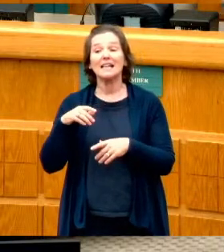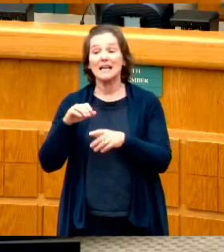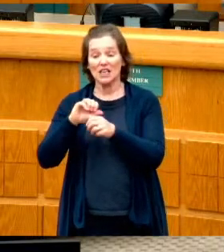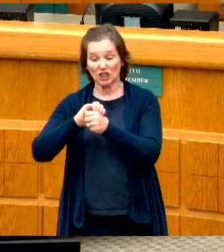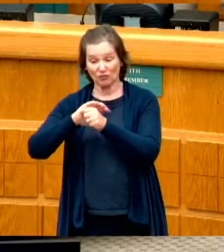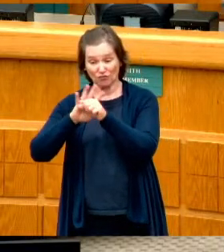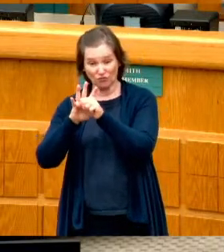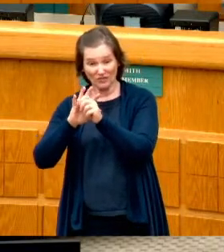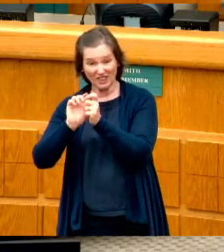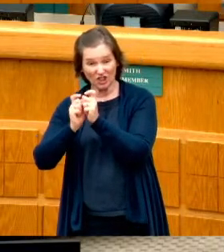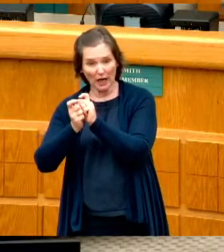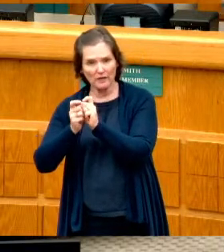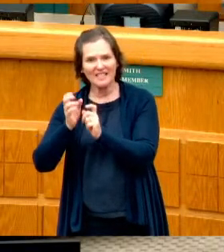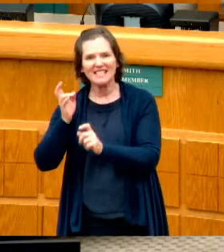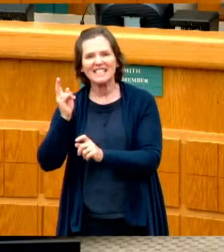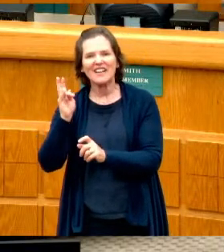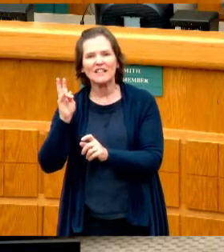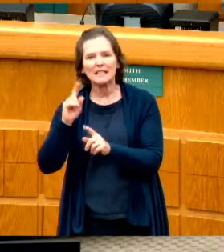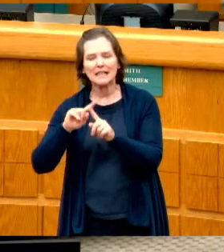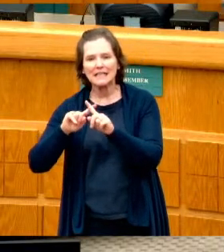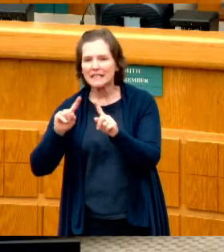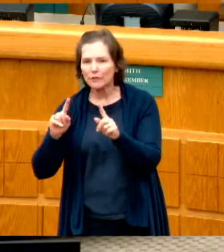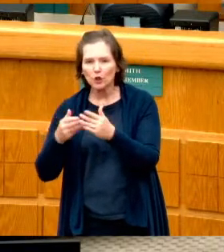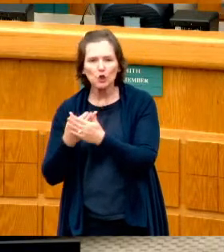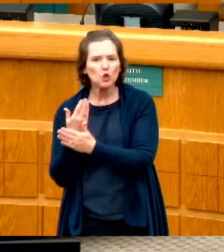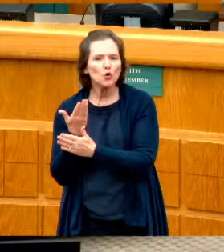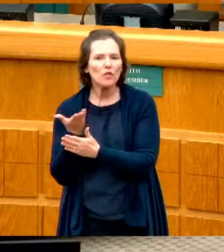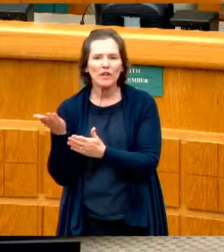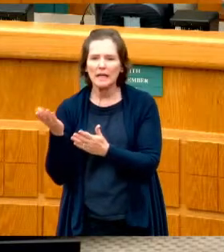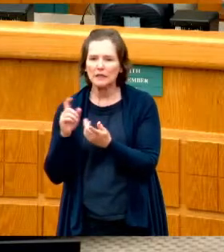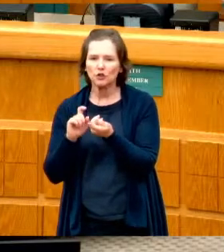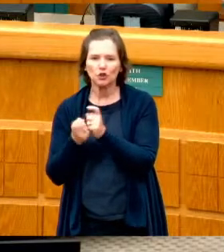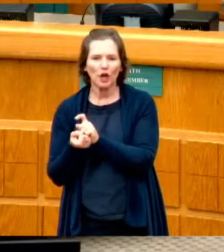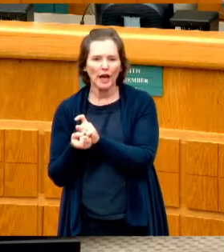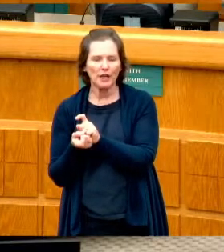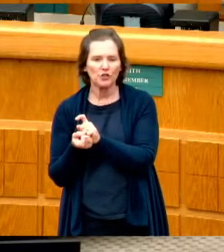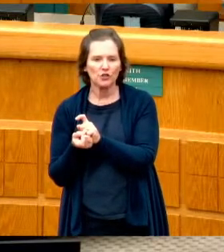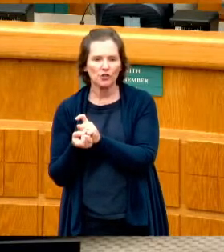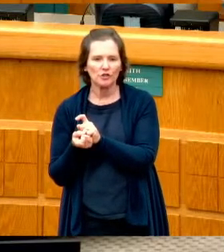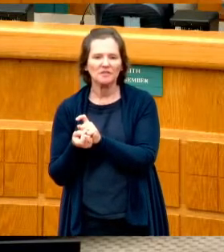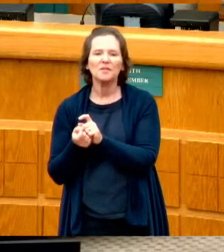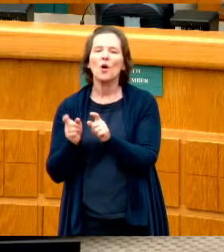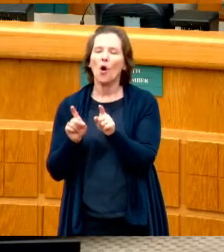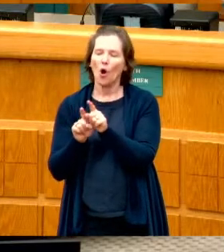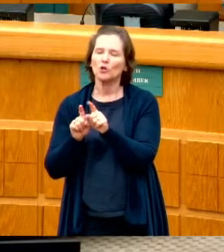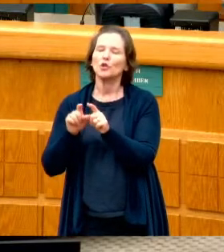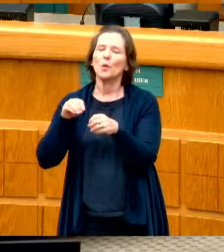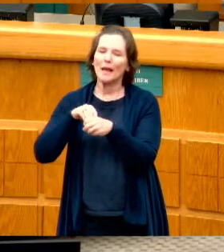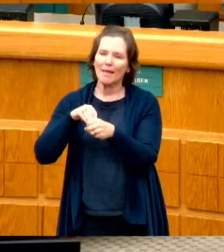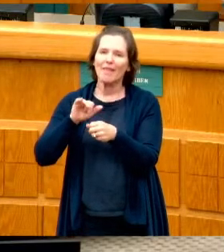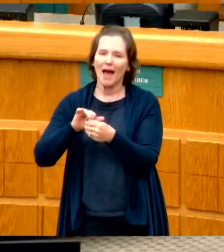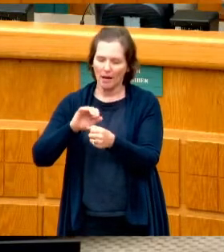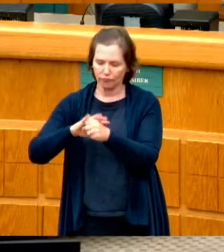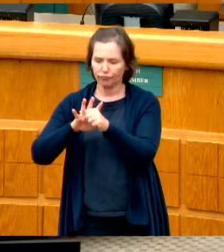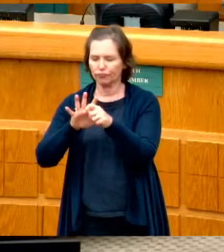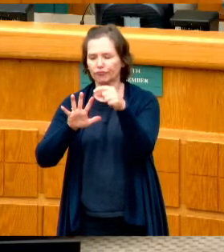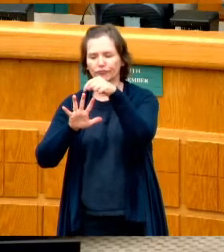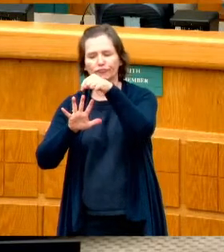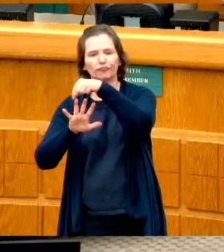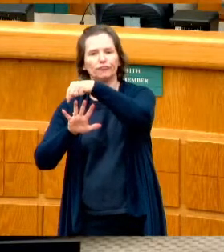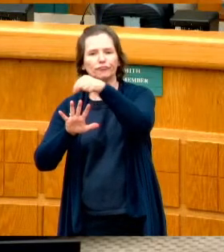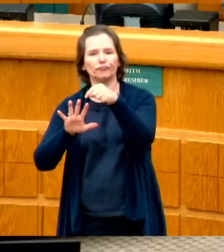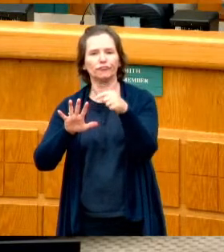mutations, including 3 in the receptor binding domain of the spike protein. Again, all of these are in the spike